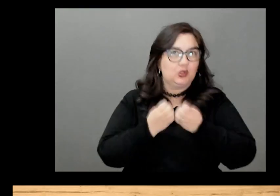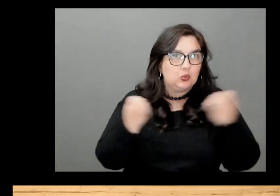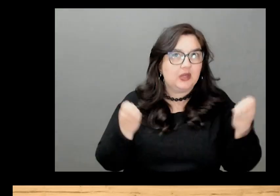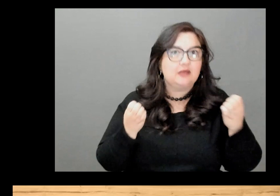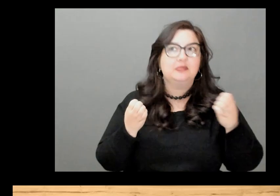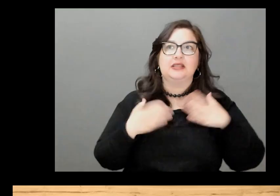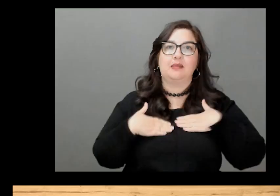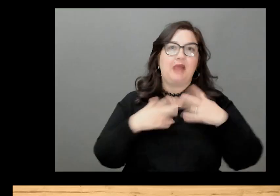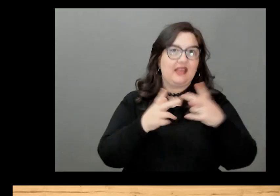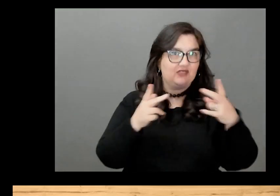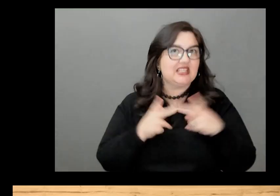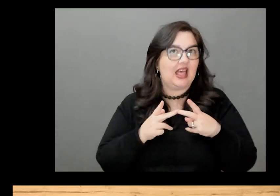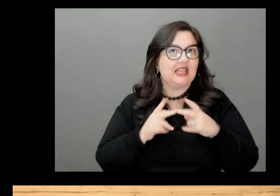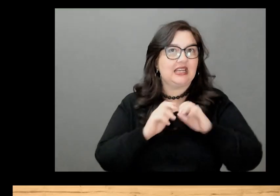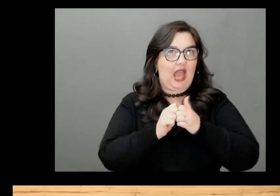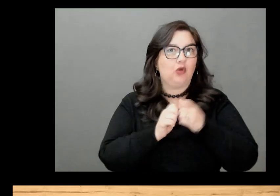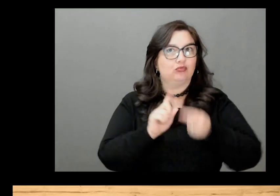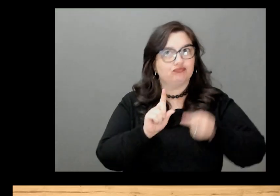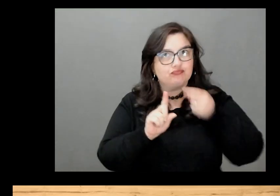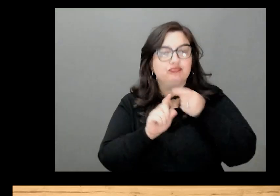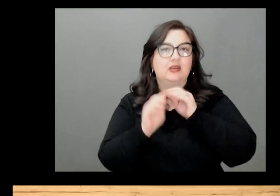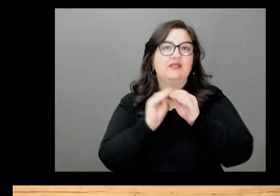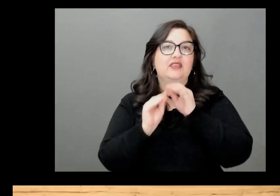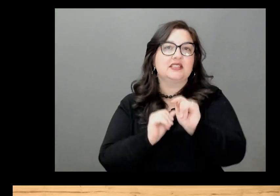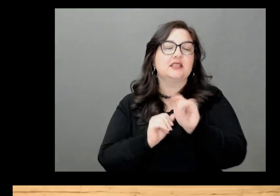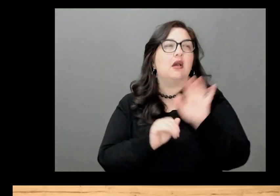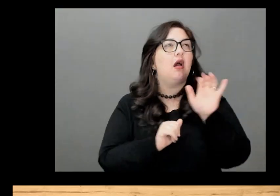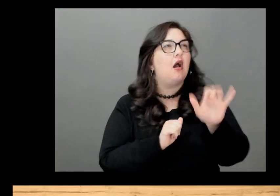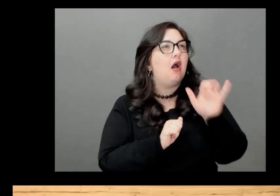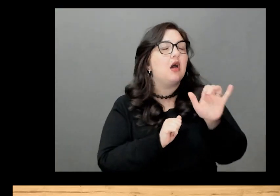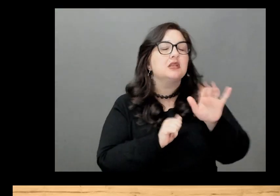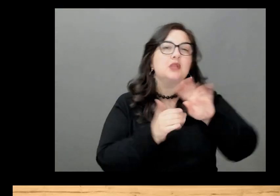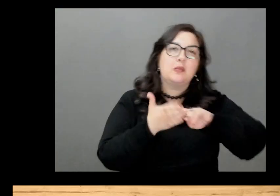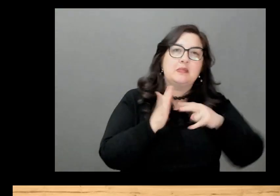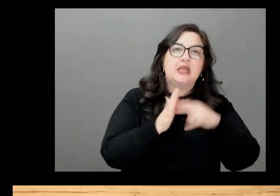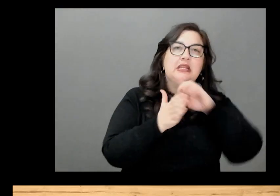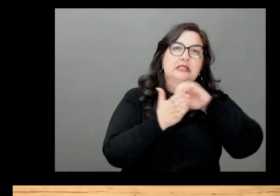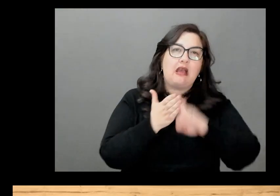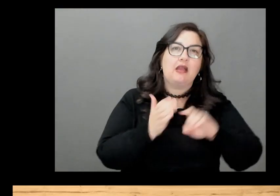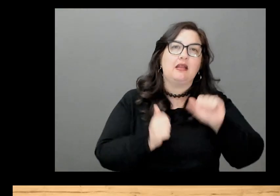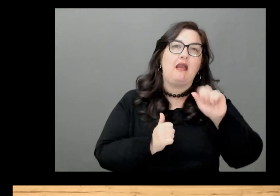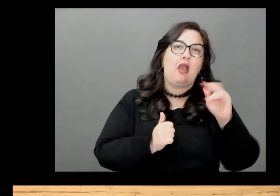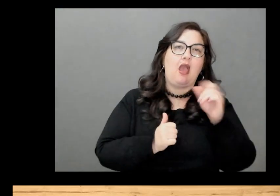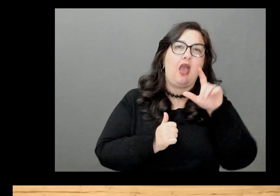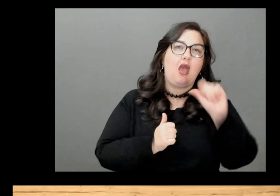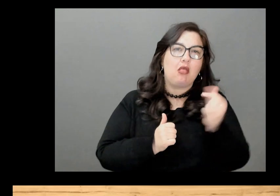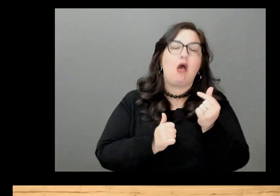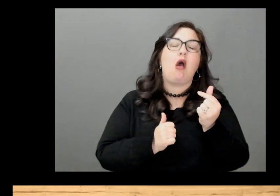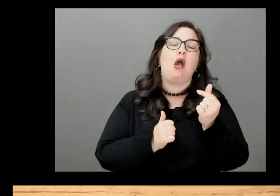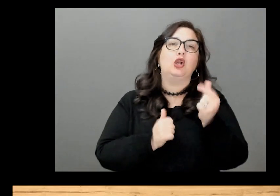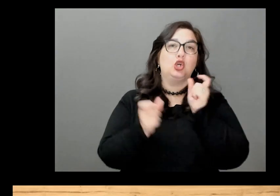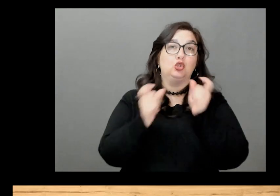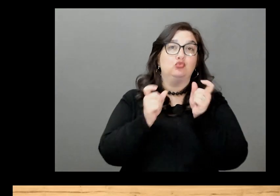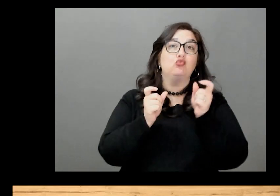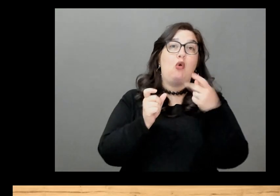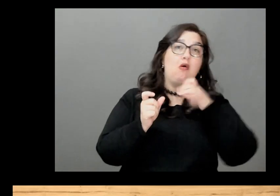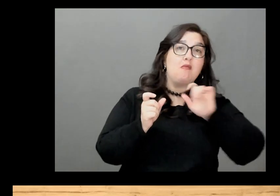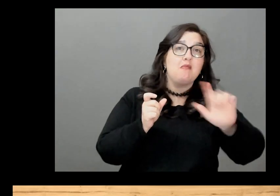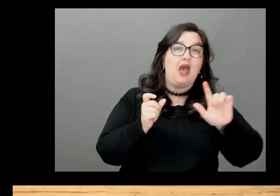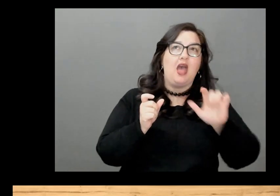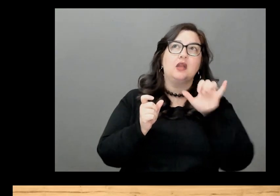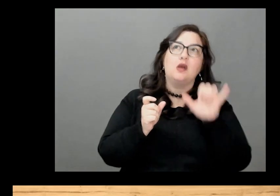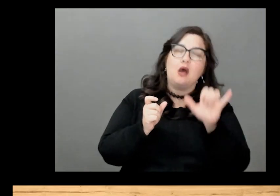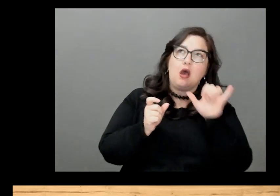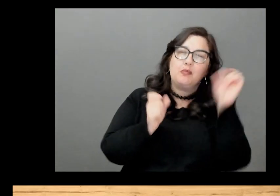find out how to optimize it. Now, obviously, designing like an analog control panel would be very difficult to do, but I imagine designing